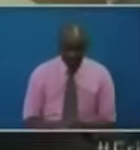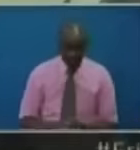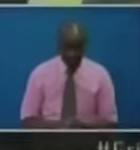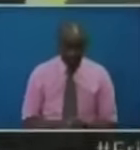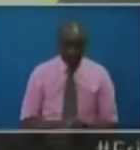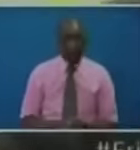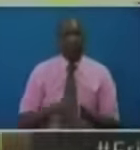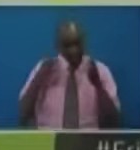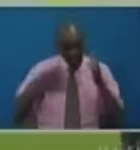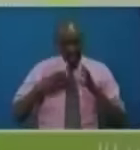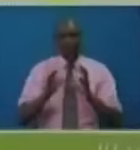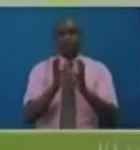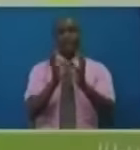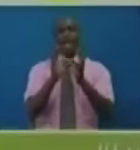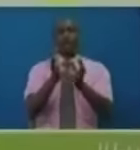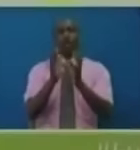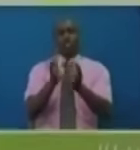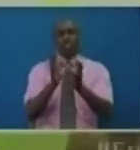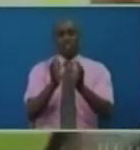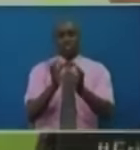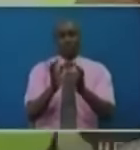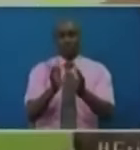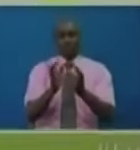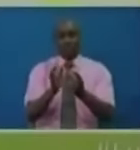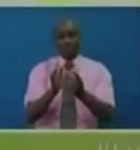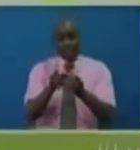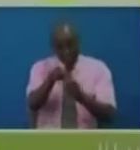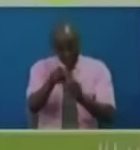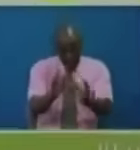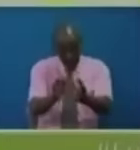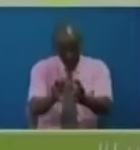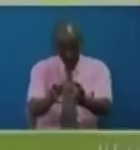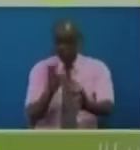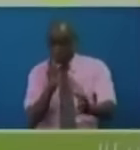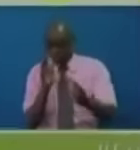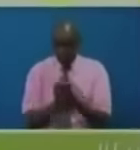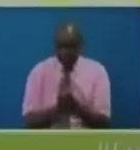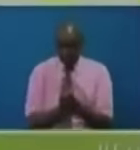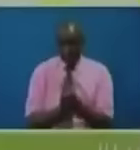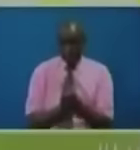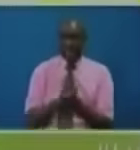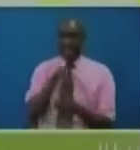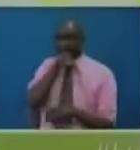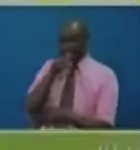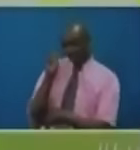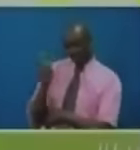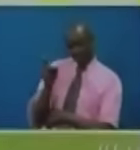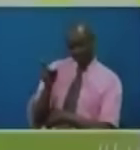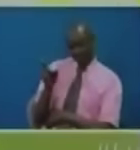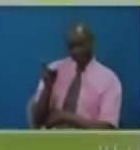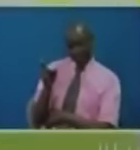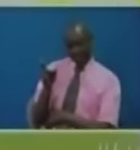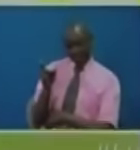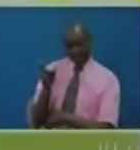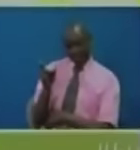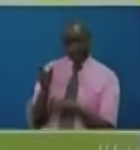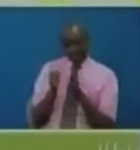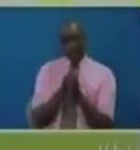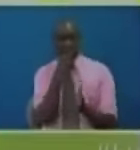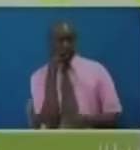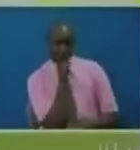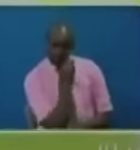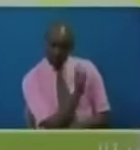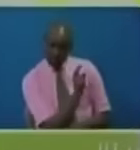we have a penalty. And you saw Raila Amolo Odinga with